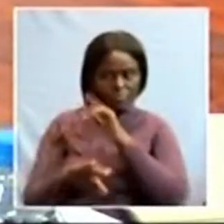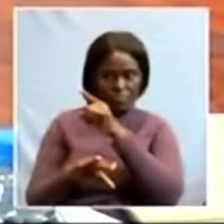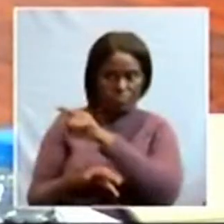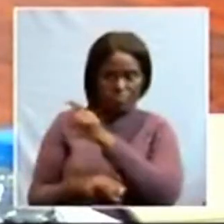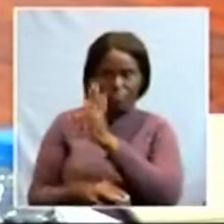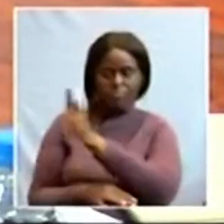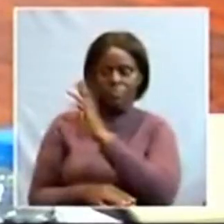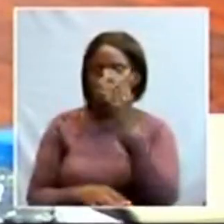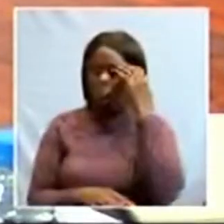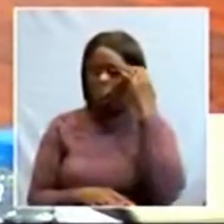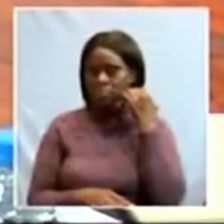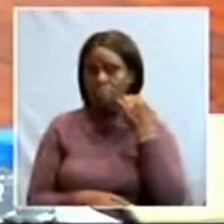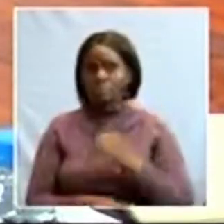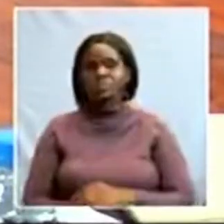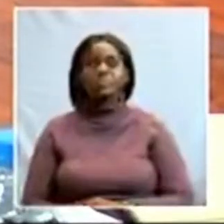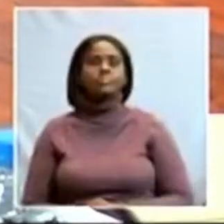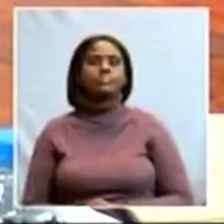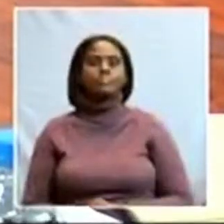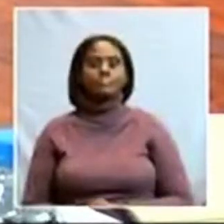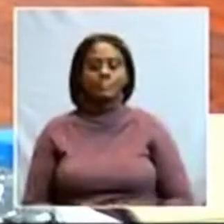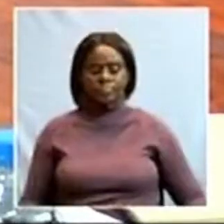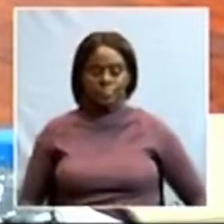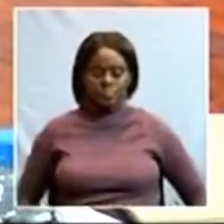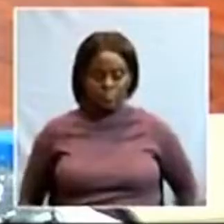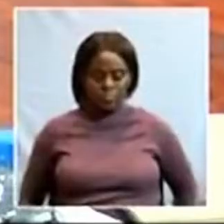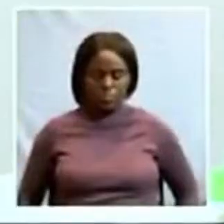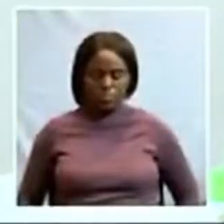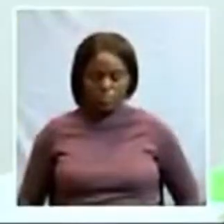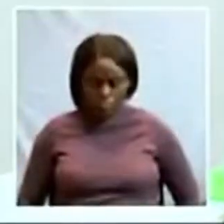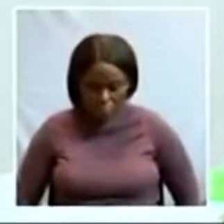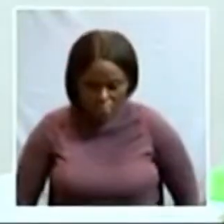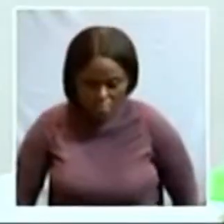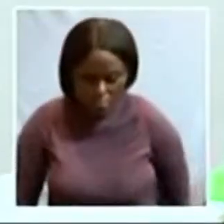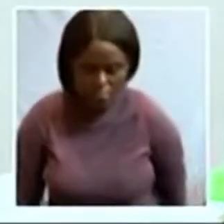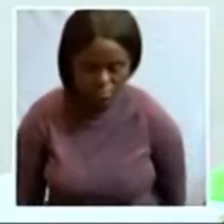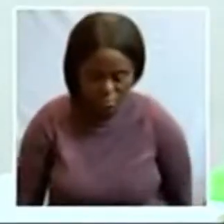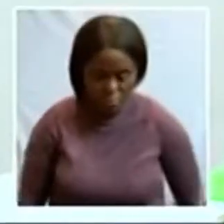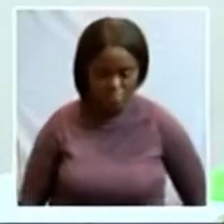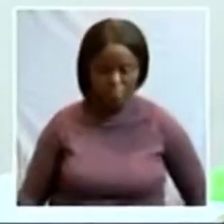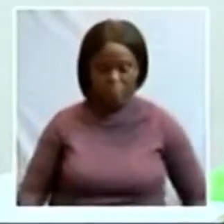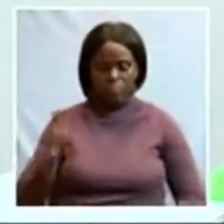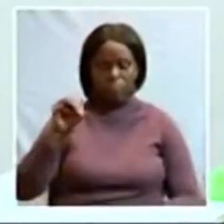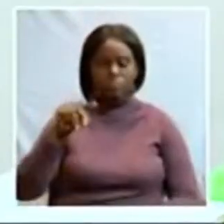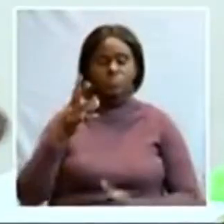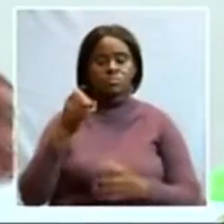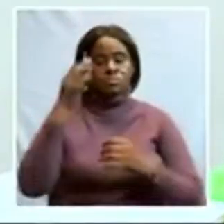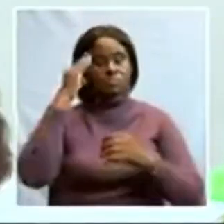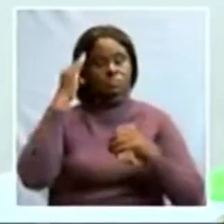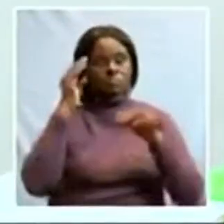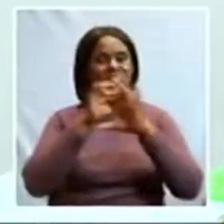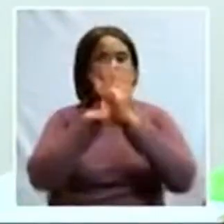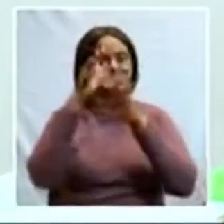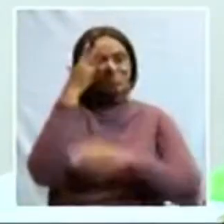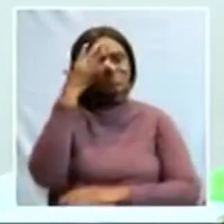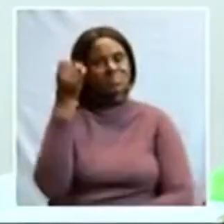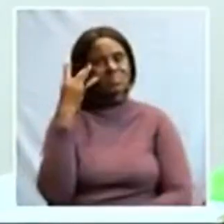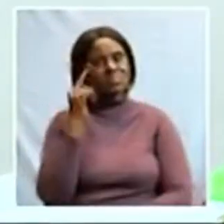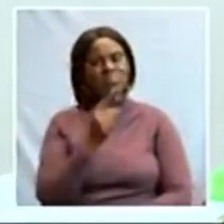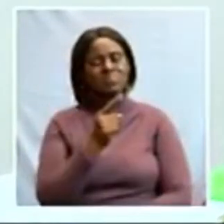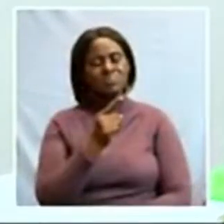her office. Director of Finance, the Honorable wants to know, is it pure